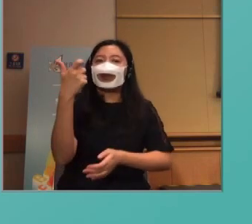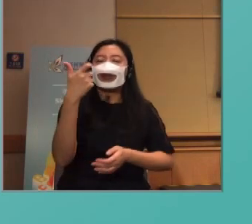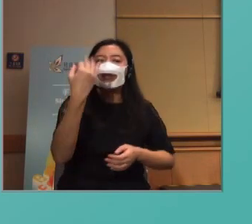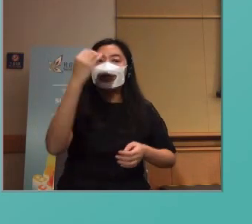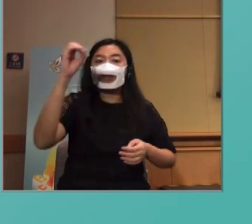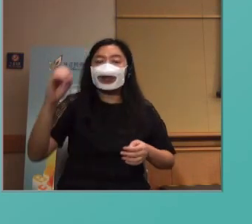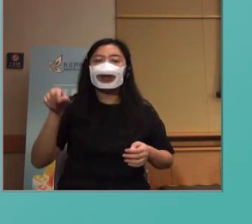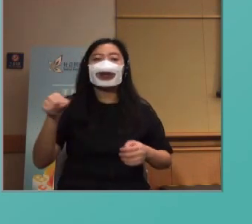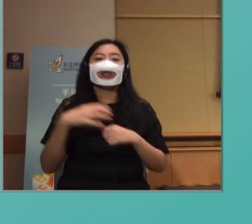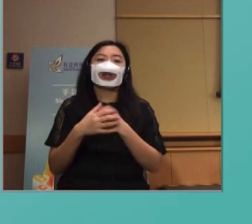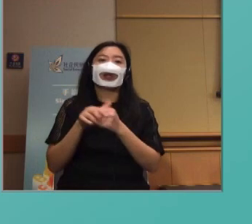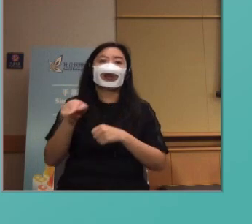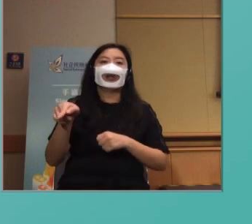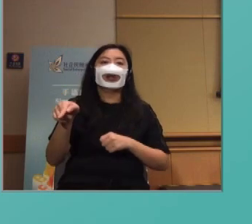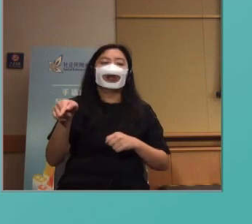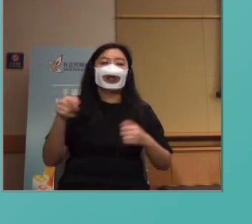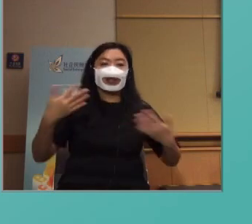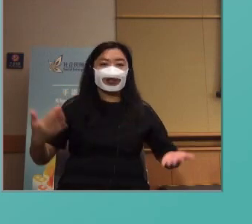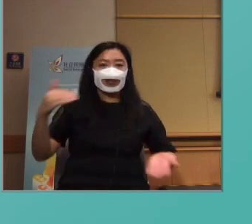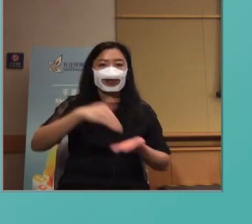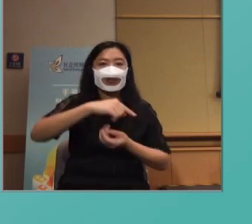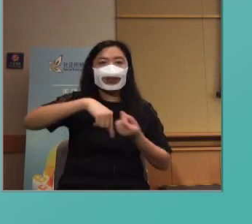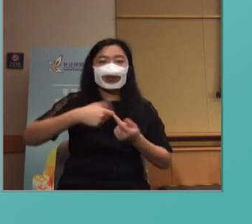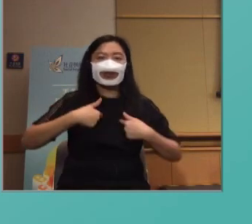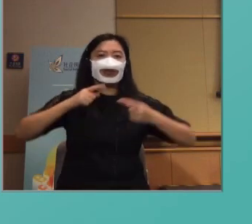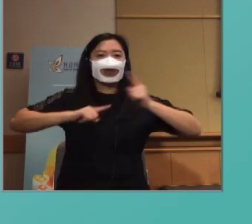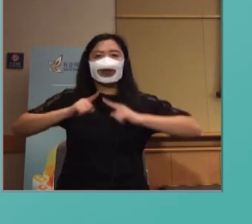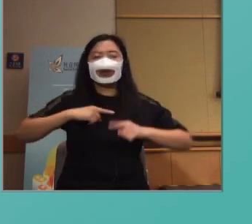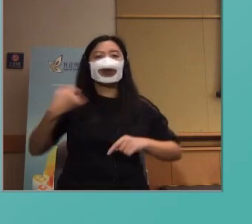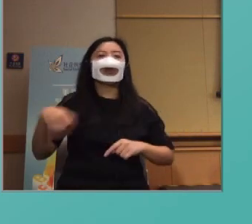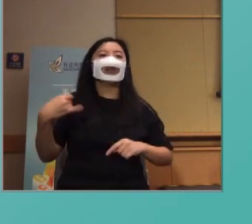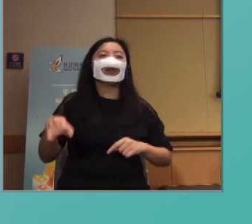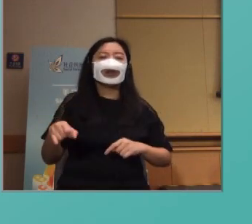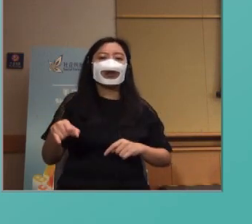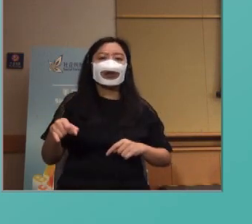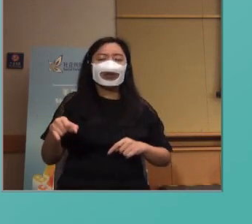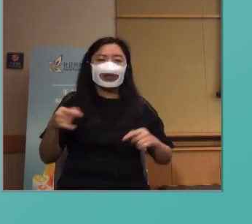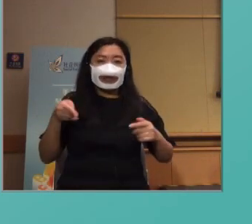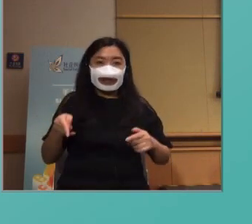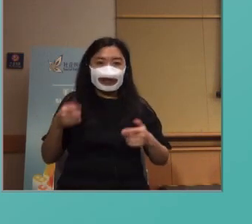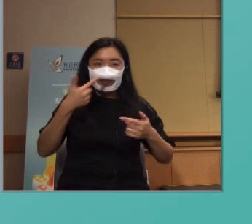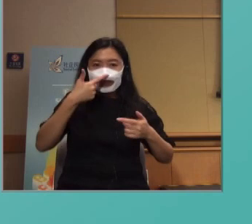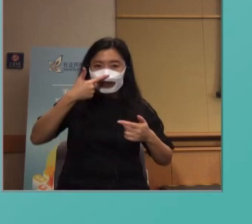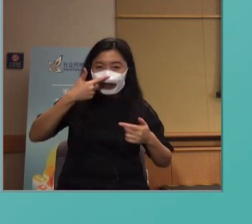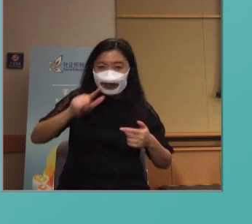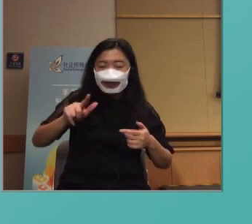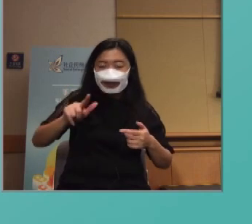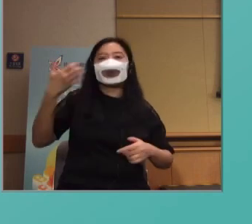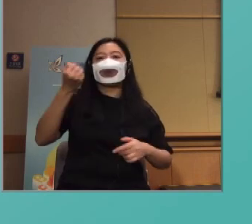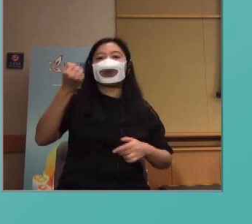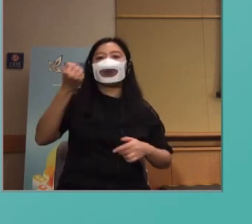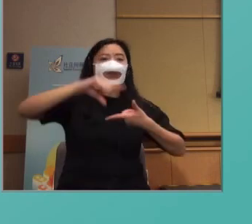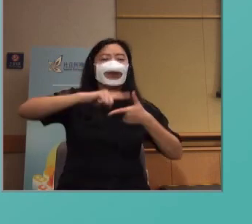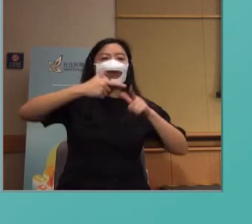this environment. And so that actually allows for this paradigm of ownership, allows for all of these sort of freedom to transact